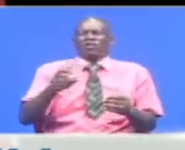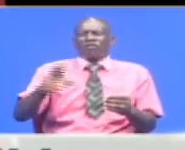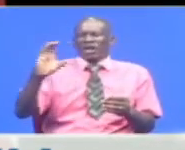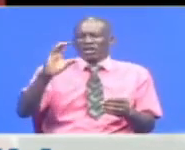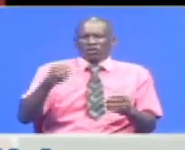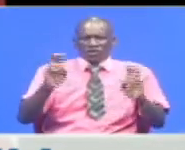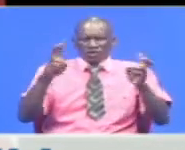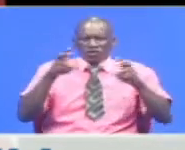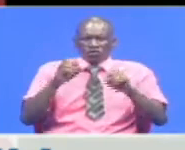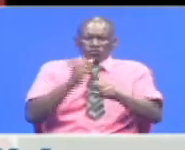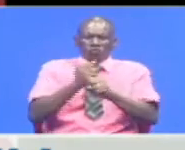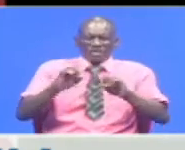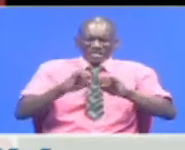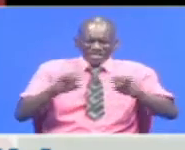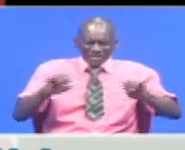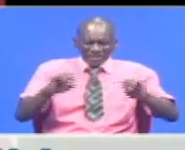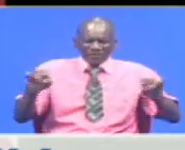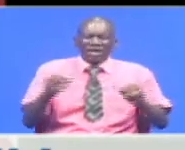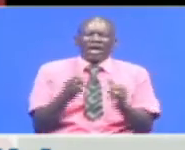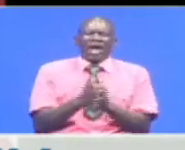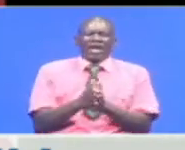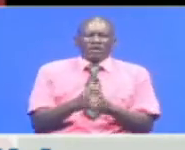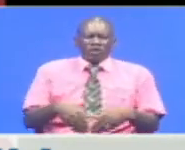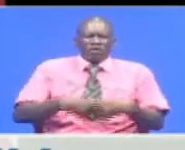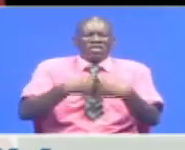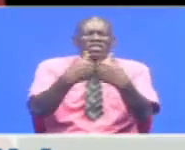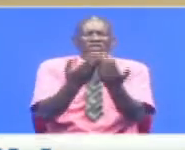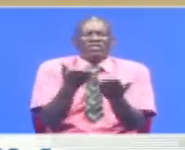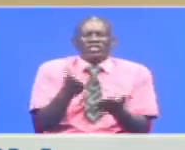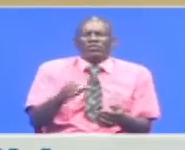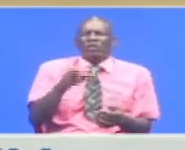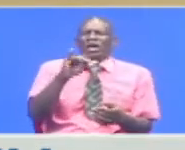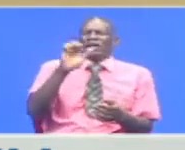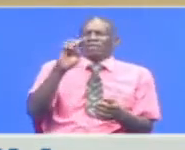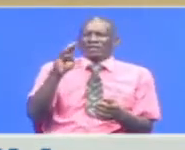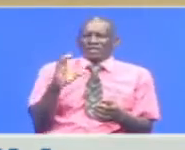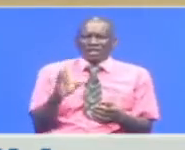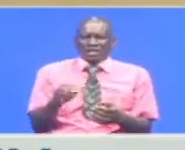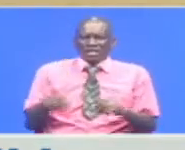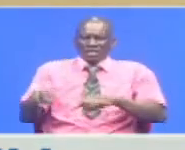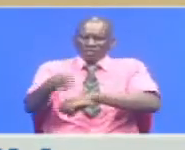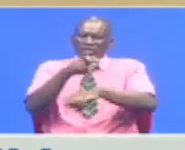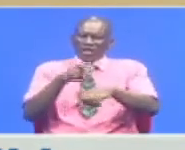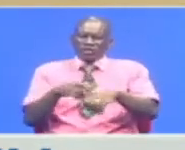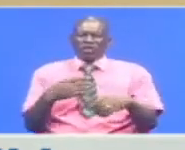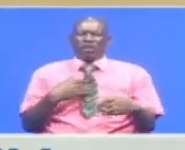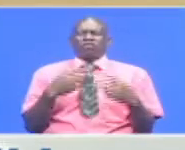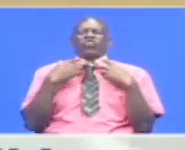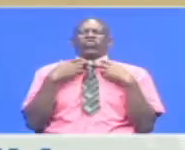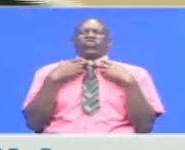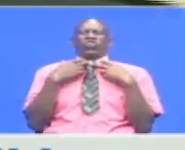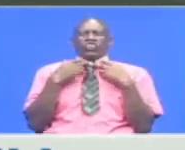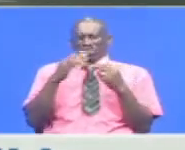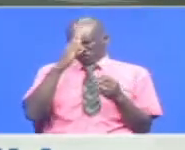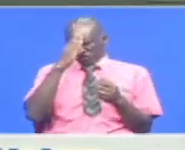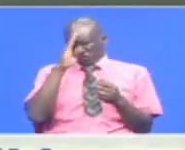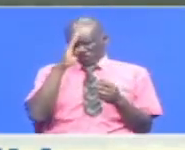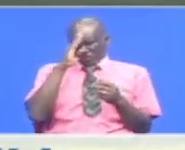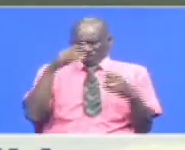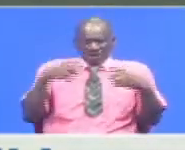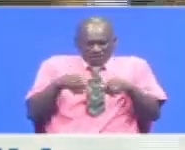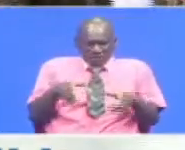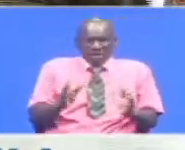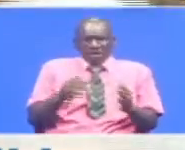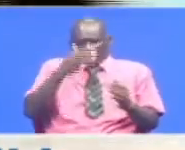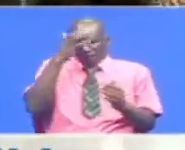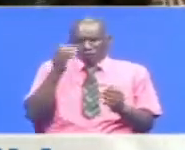with integrity and pass it to the IBC. Taifa linajipata katika njia panda kwa kiwango kikubwa kutokana